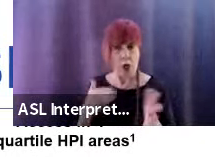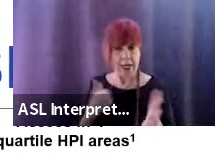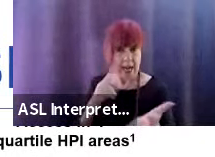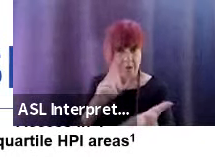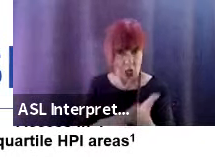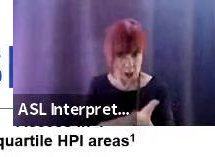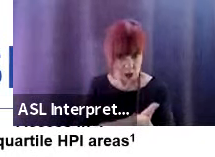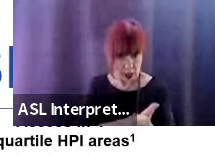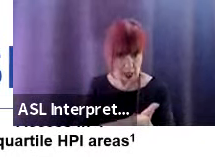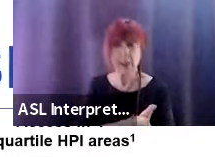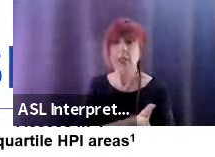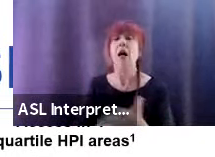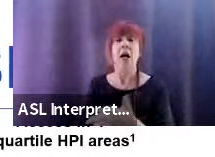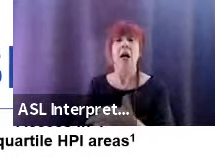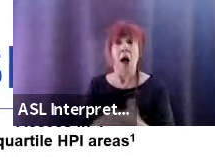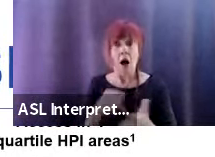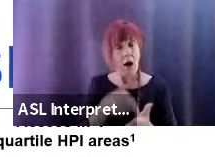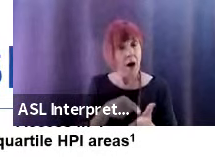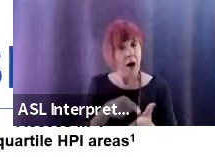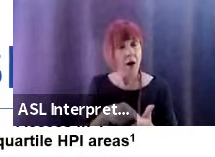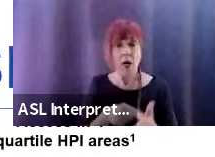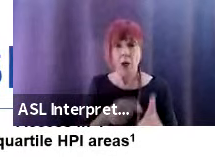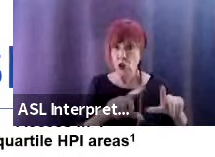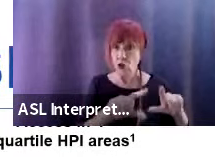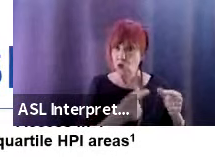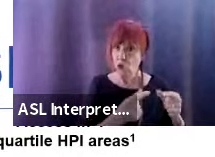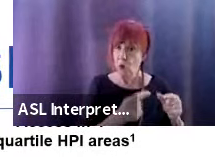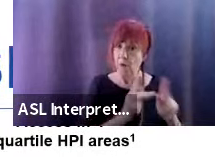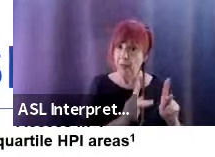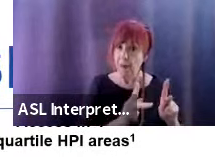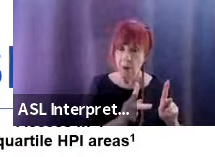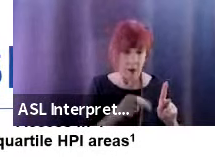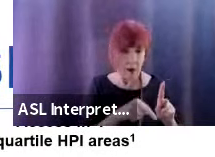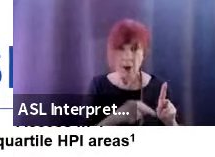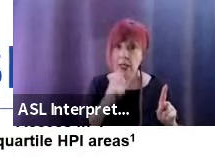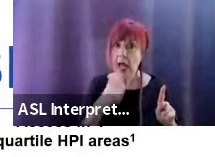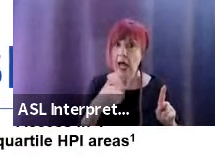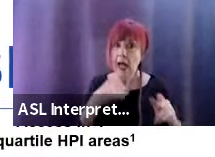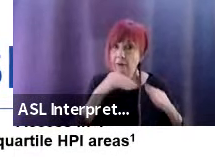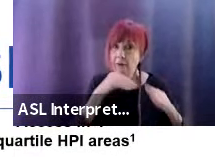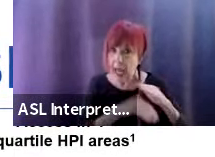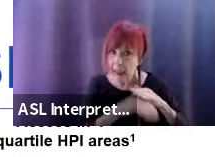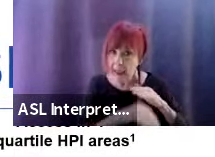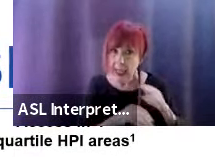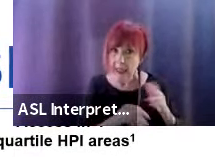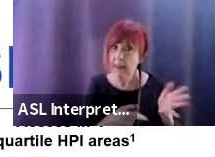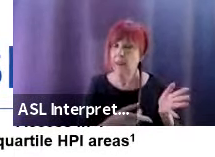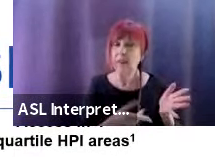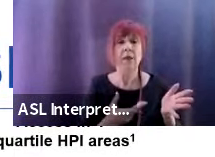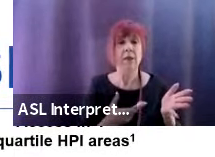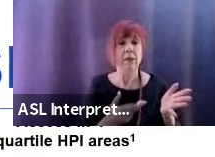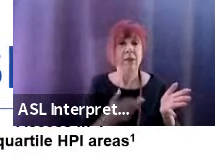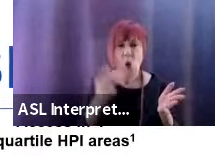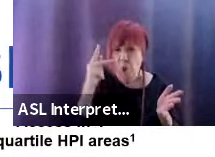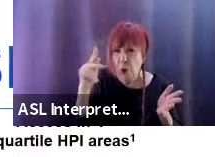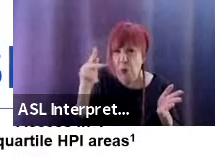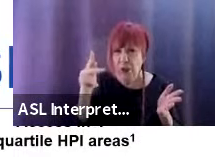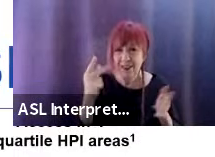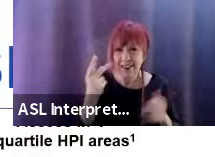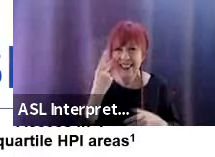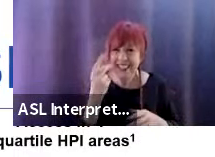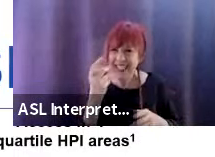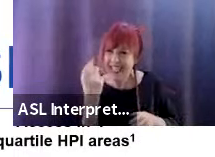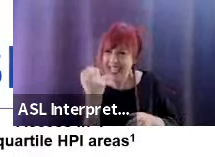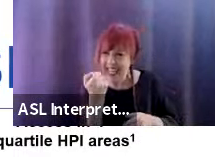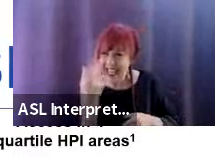actually had an area, a populated area in Fresno, that we didn't have access. And you'll see that it's a slightly purple, little purple splotch